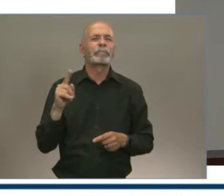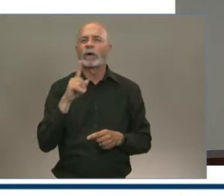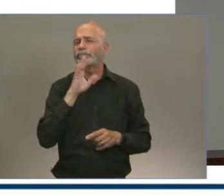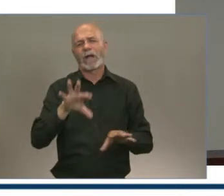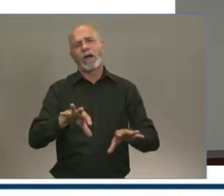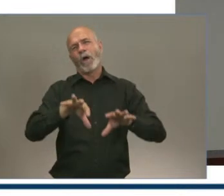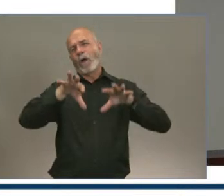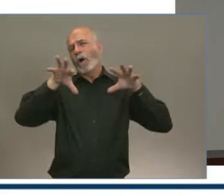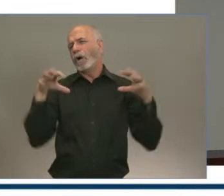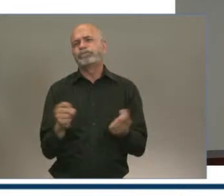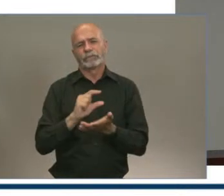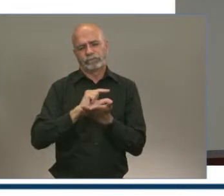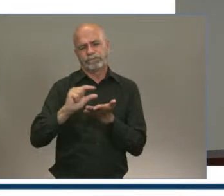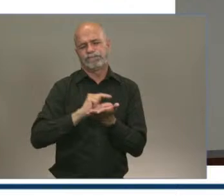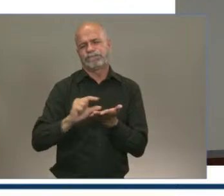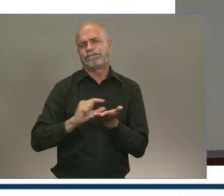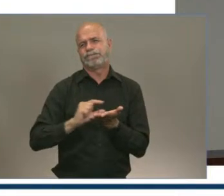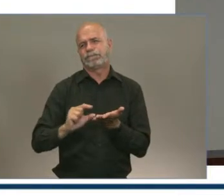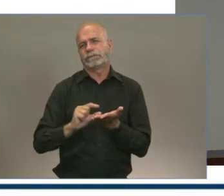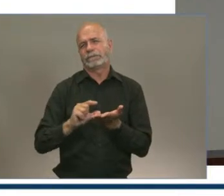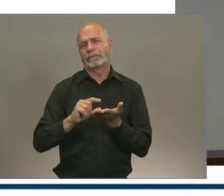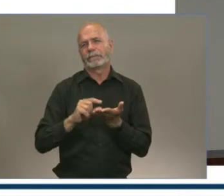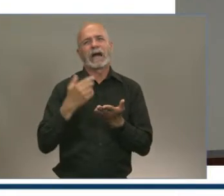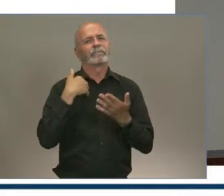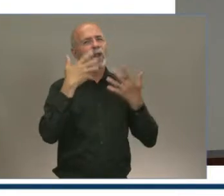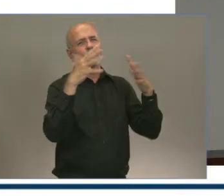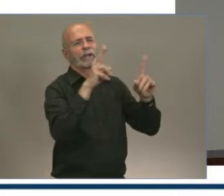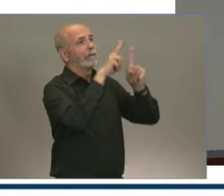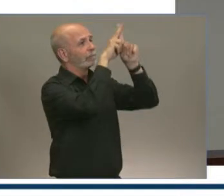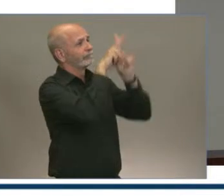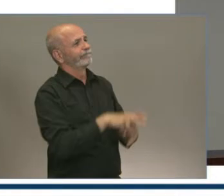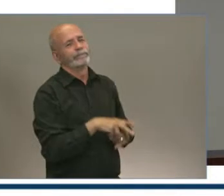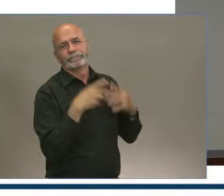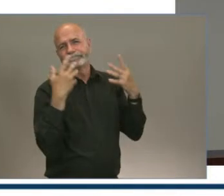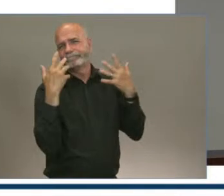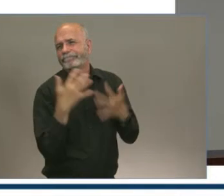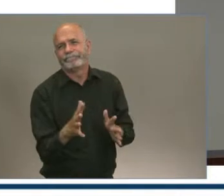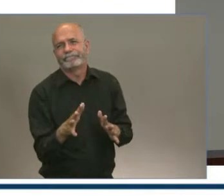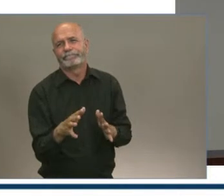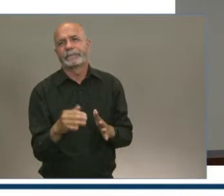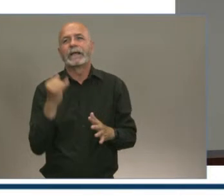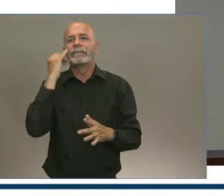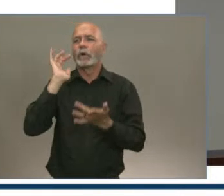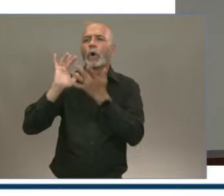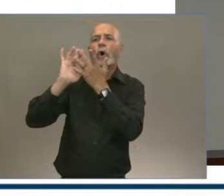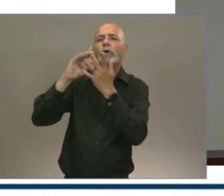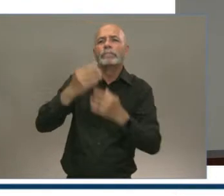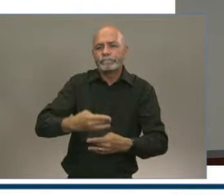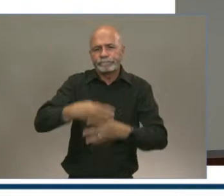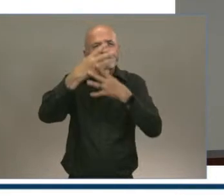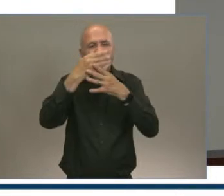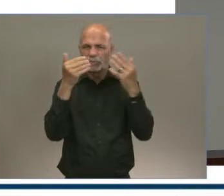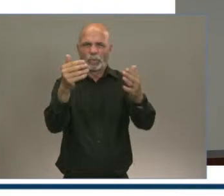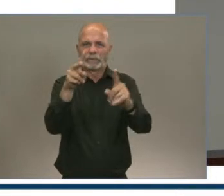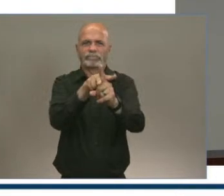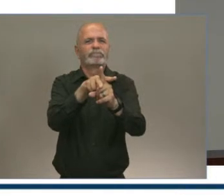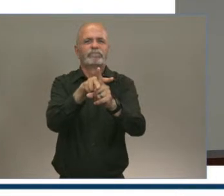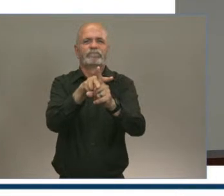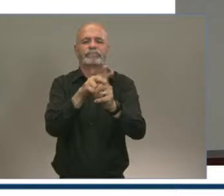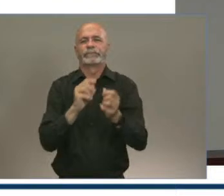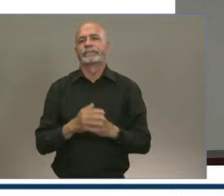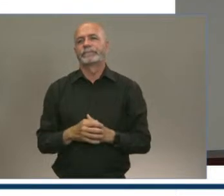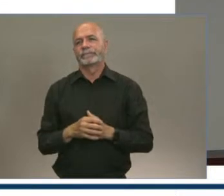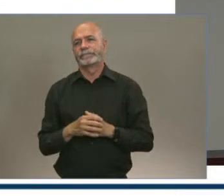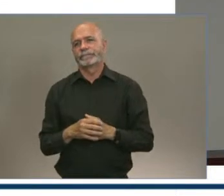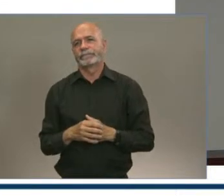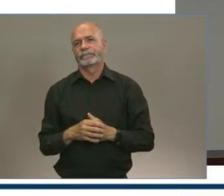have lots of appointments in the coming weeks. So we want you to go online and book your vaccine appointment. And I'm going to close